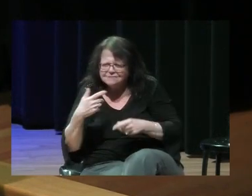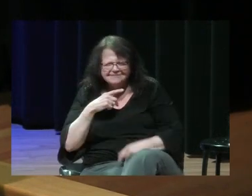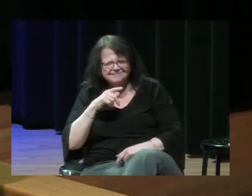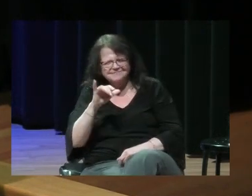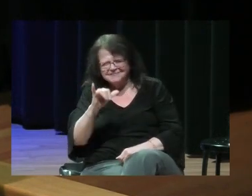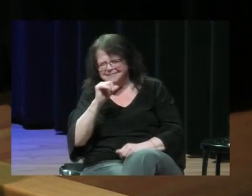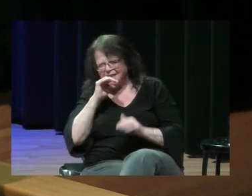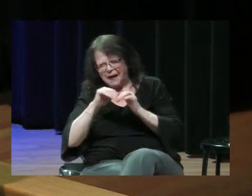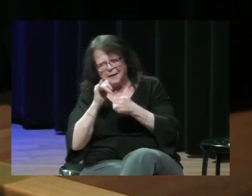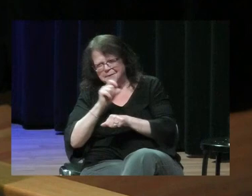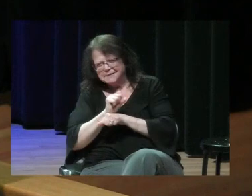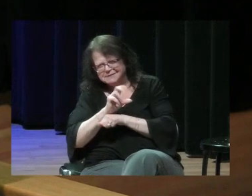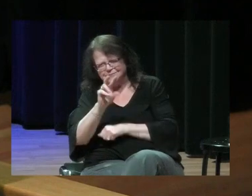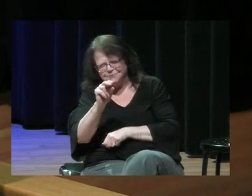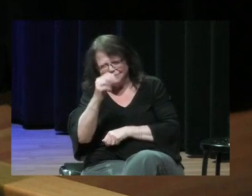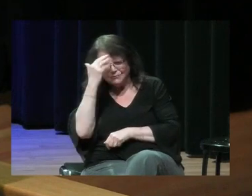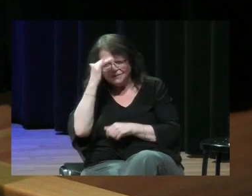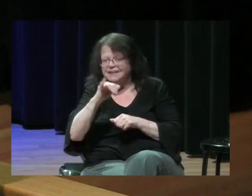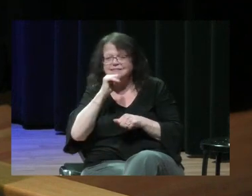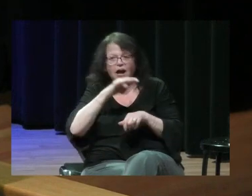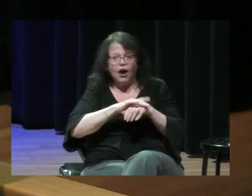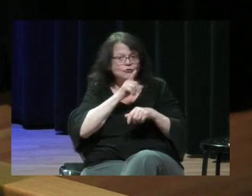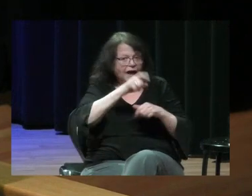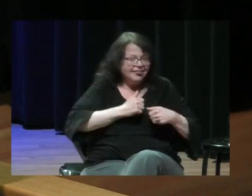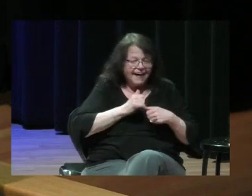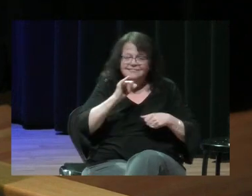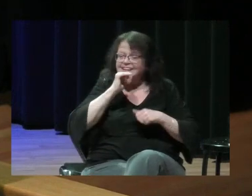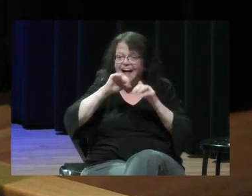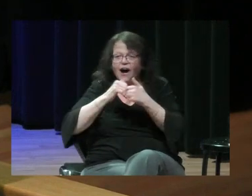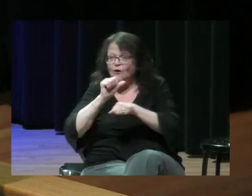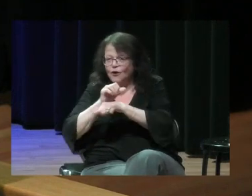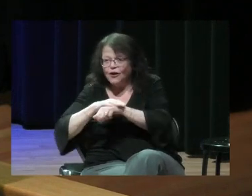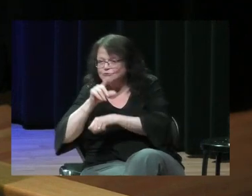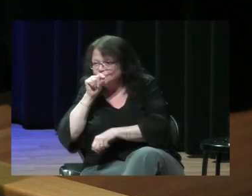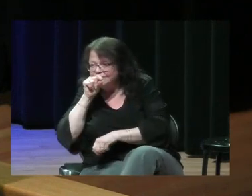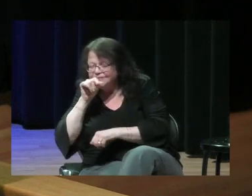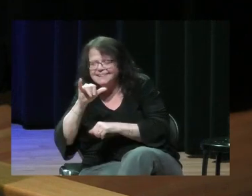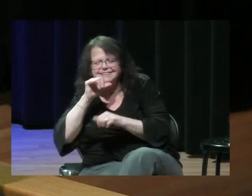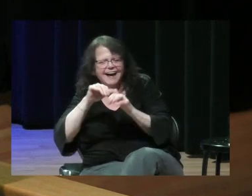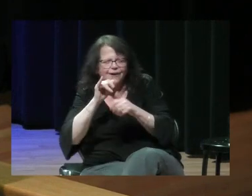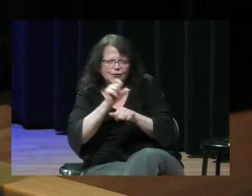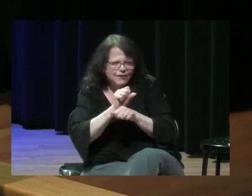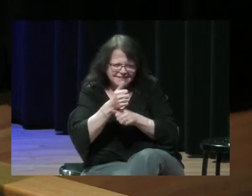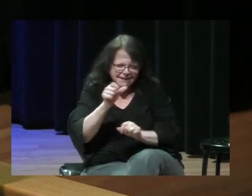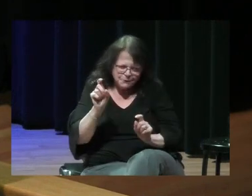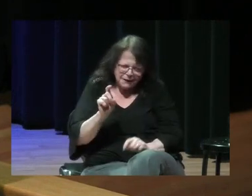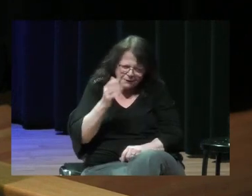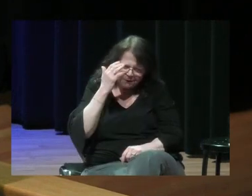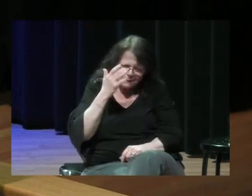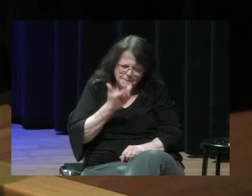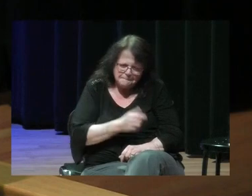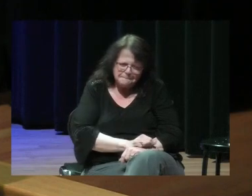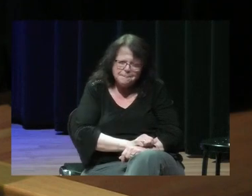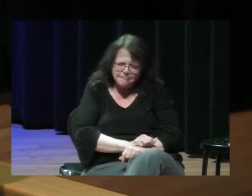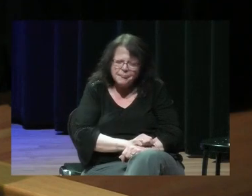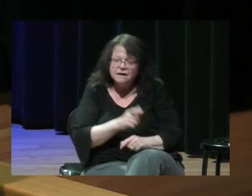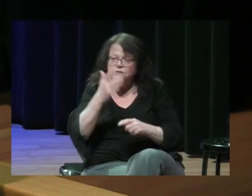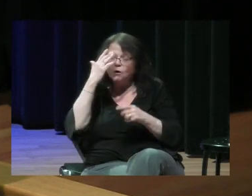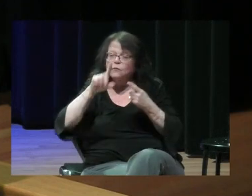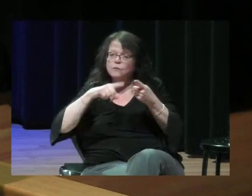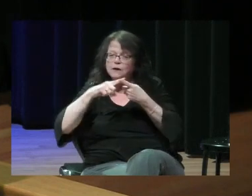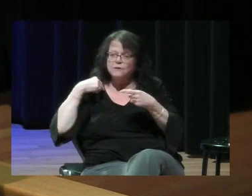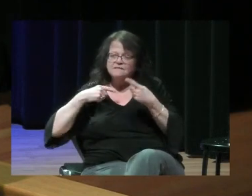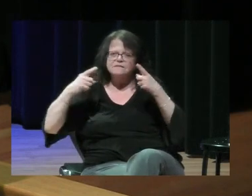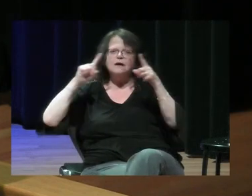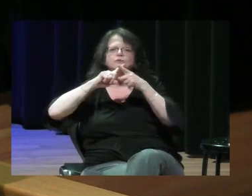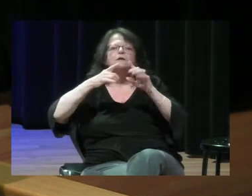it works in real life. It's not how it works on Twitter. It's not where it works anywhere. And the sooner we can let that go and sort of lean into